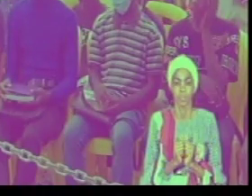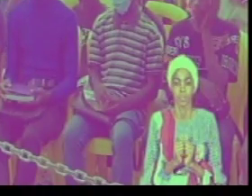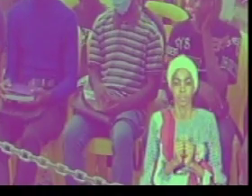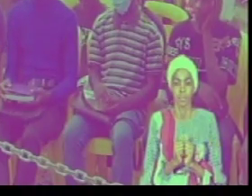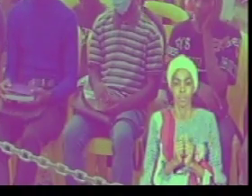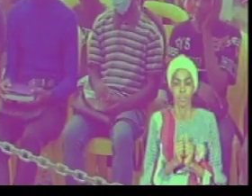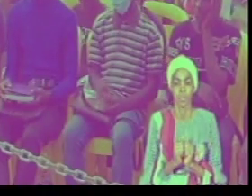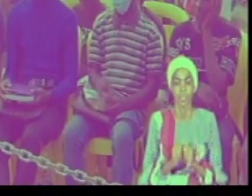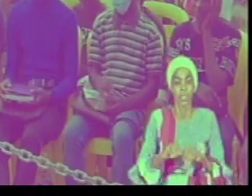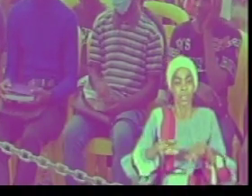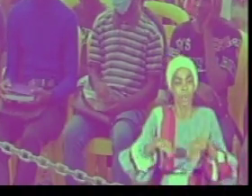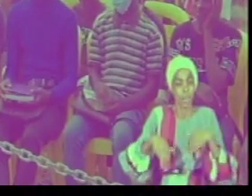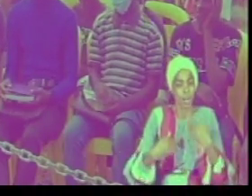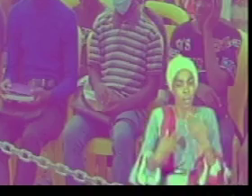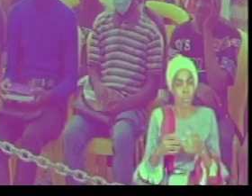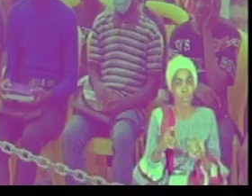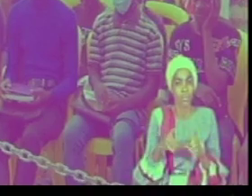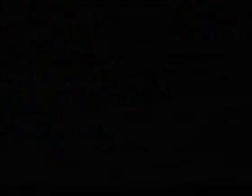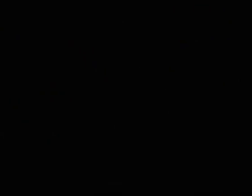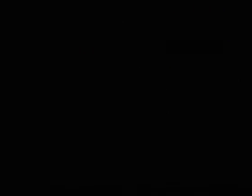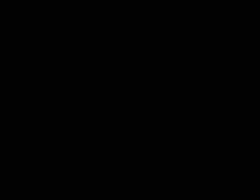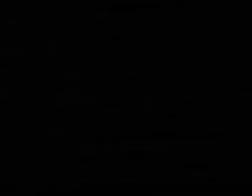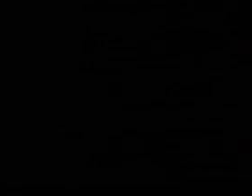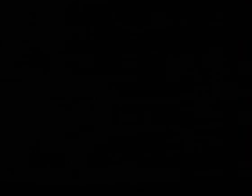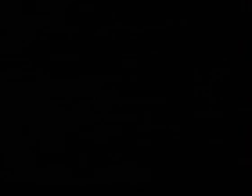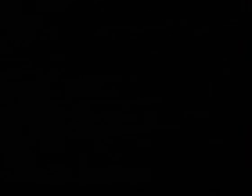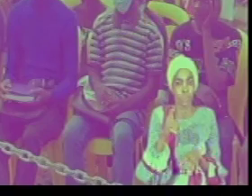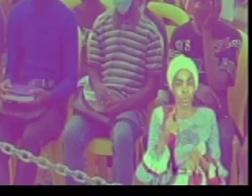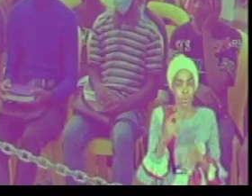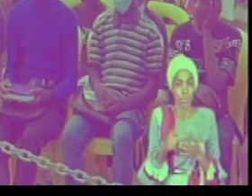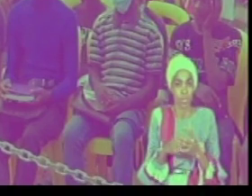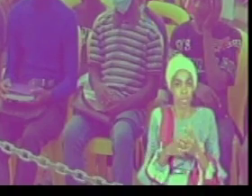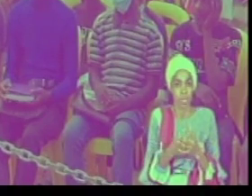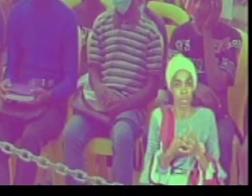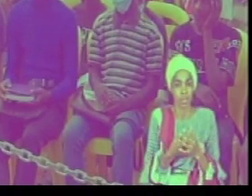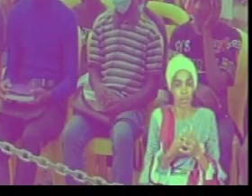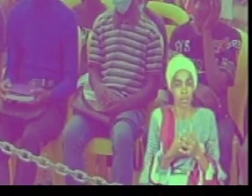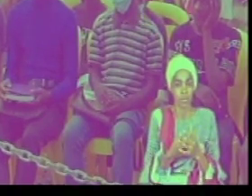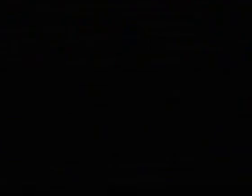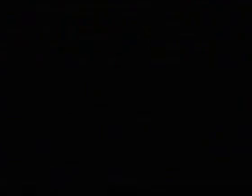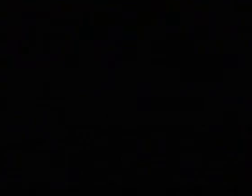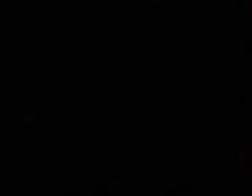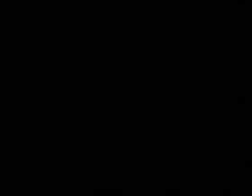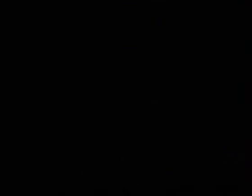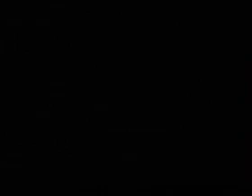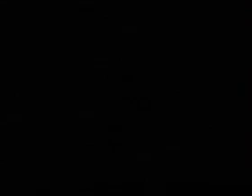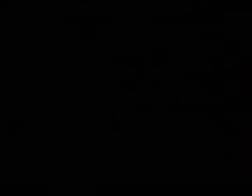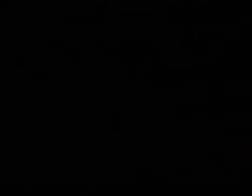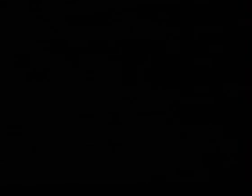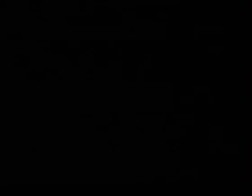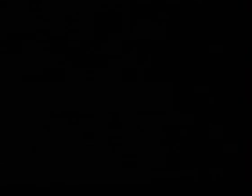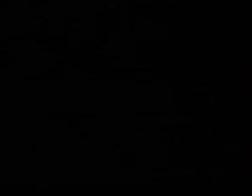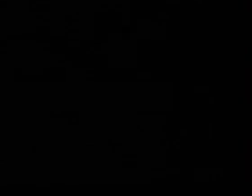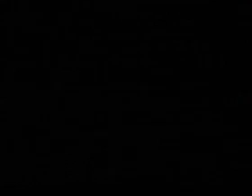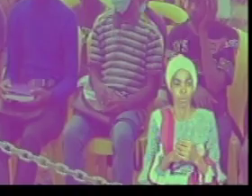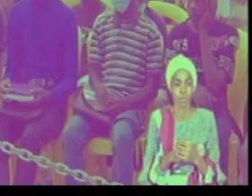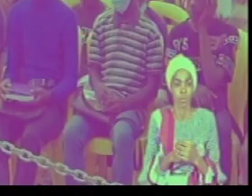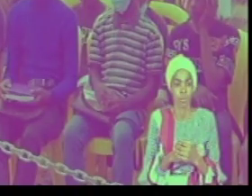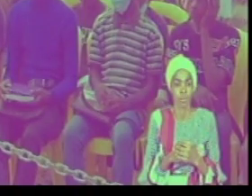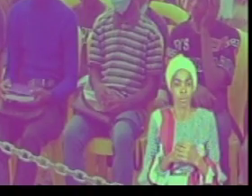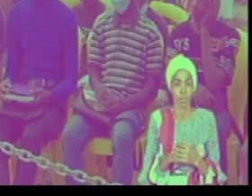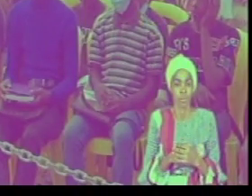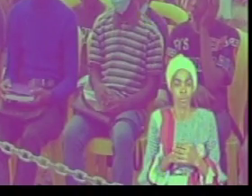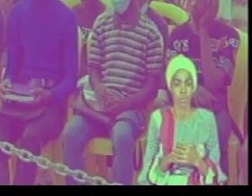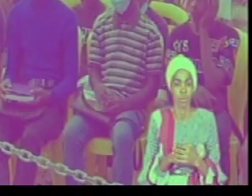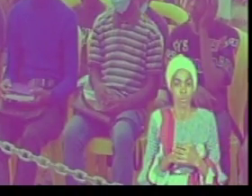stop peer pressure from changing your personal brand? Another one, all the way from Ghana. He